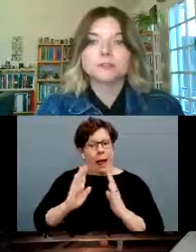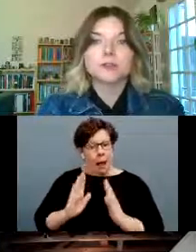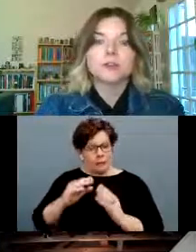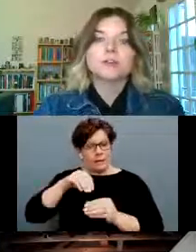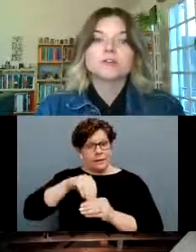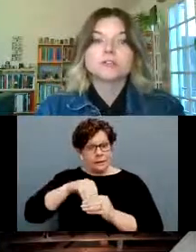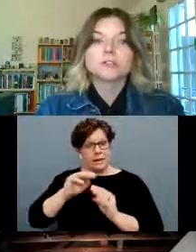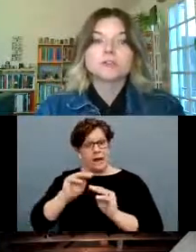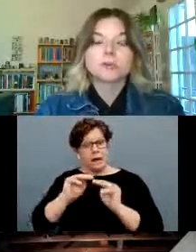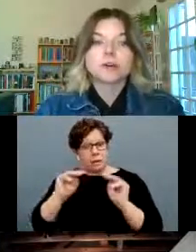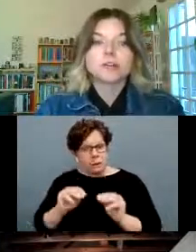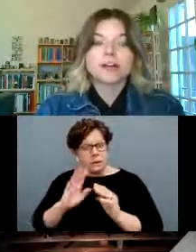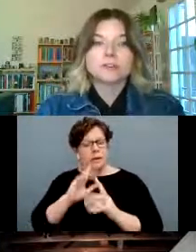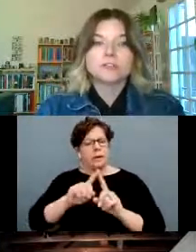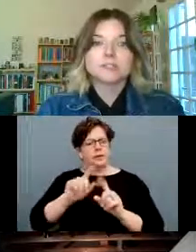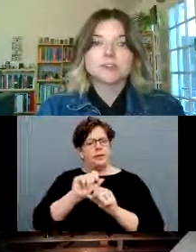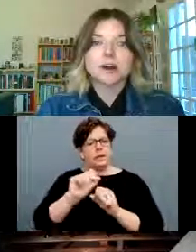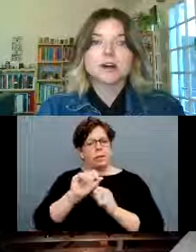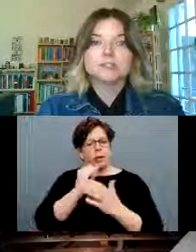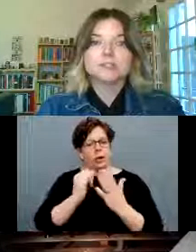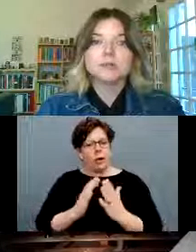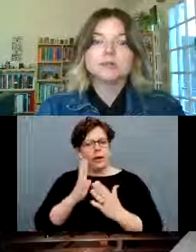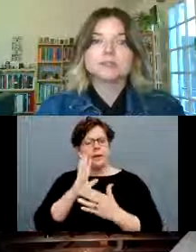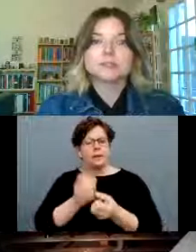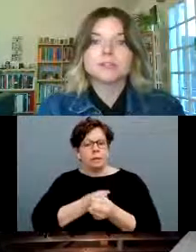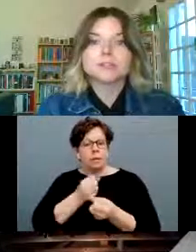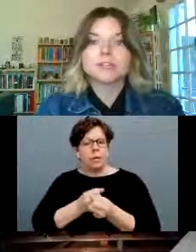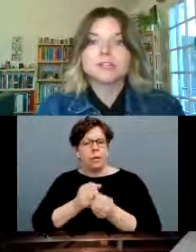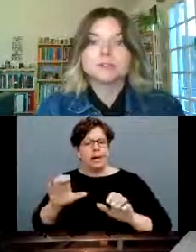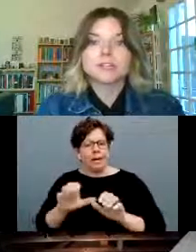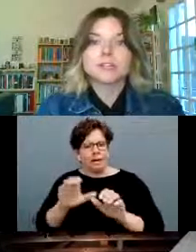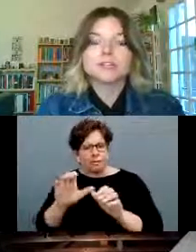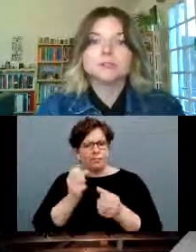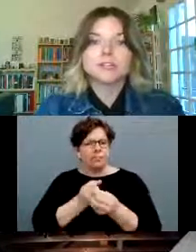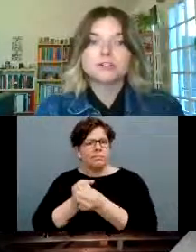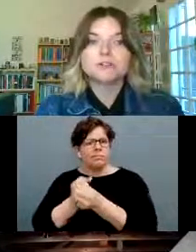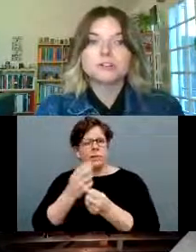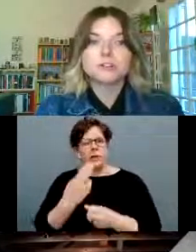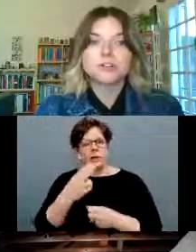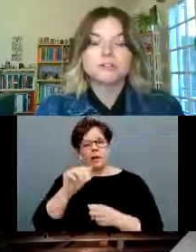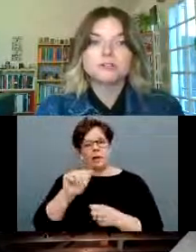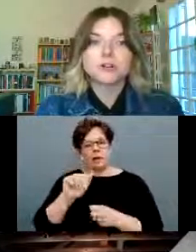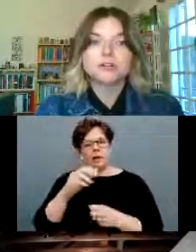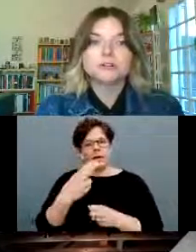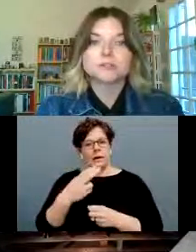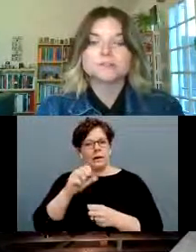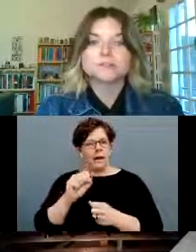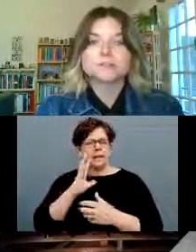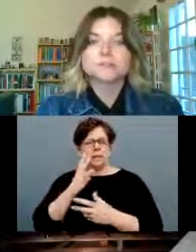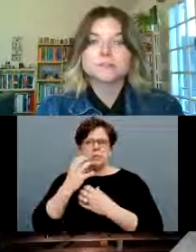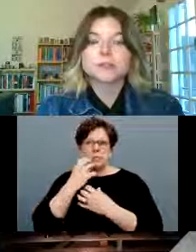artists. Through its support and advocacy, HAHS is helping to preserve the nation's legacy of creativity in the visual